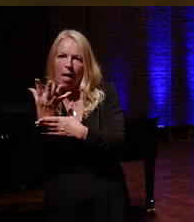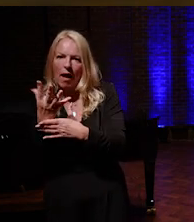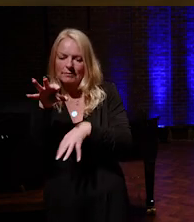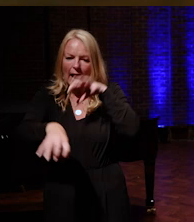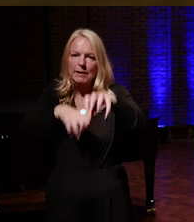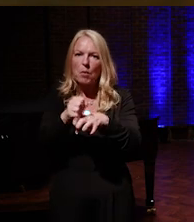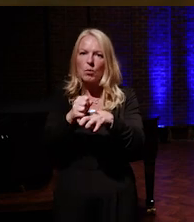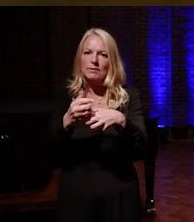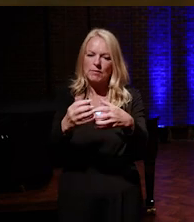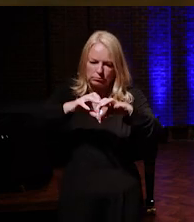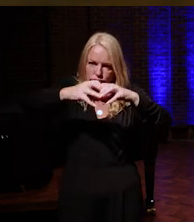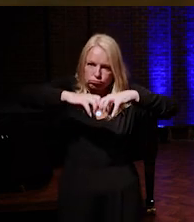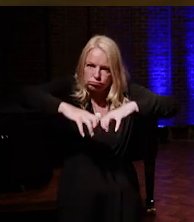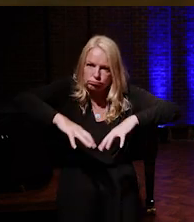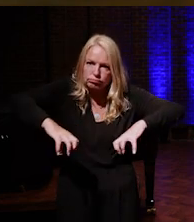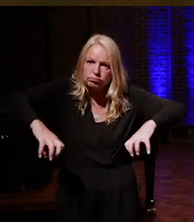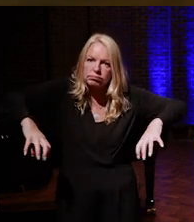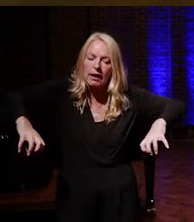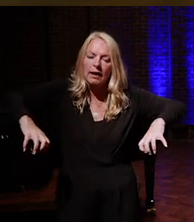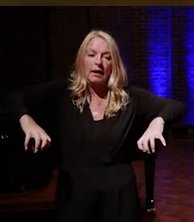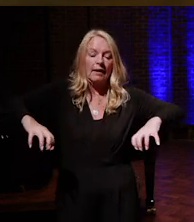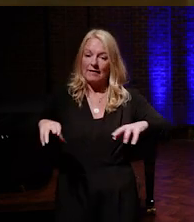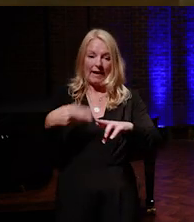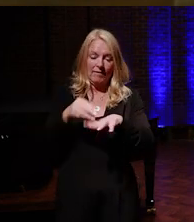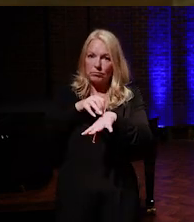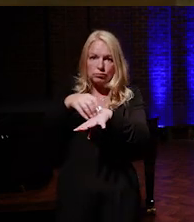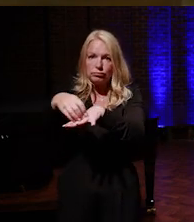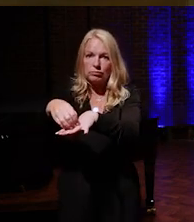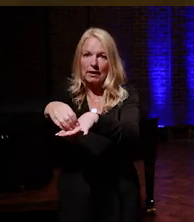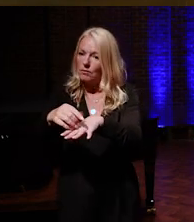creatures on our planet. Without them, we would not exist.